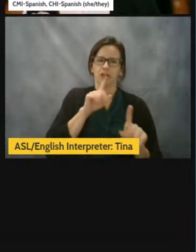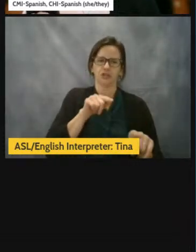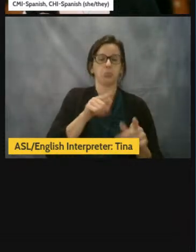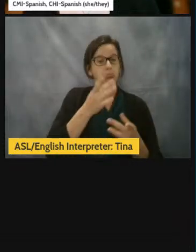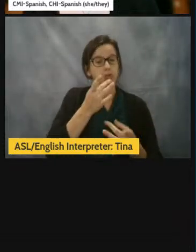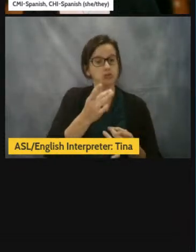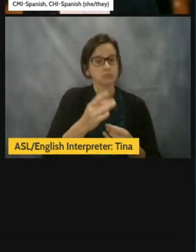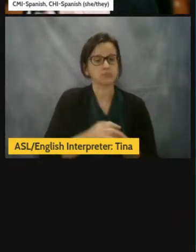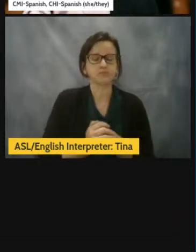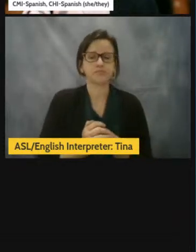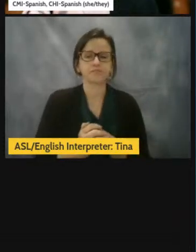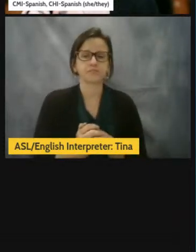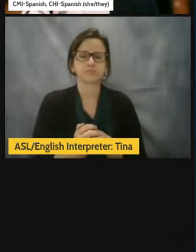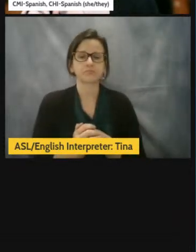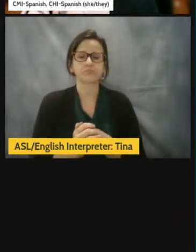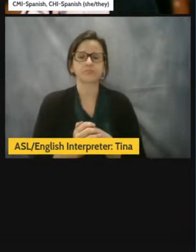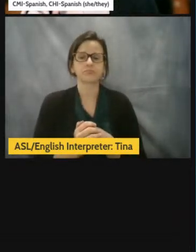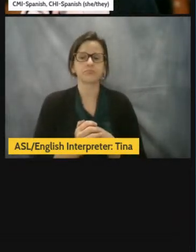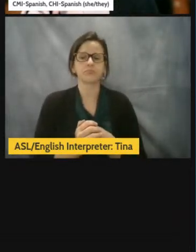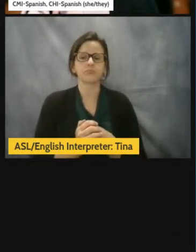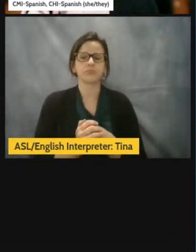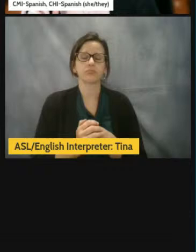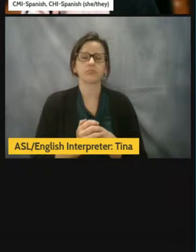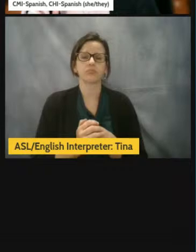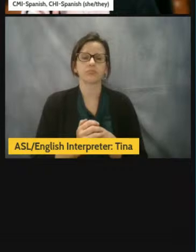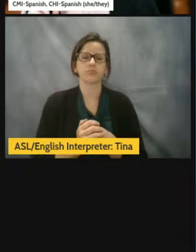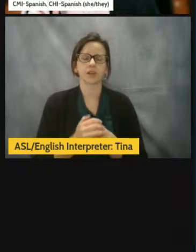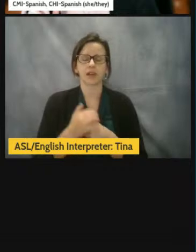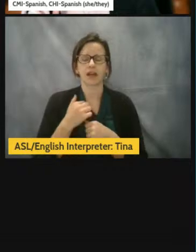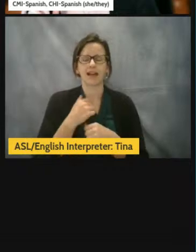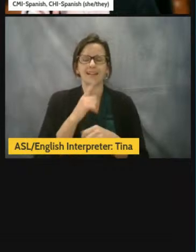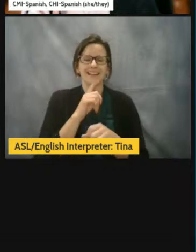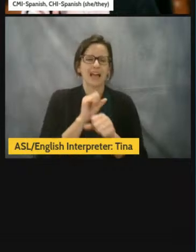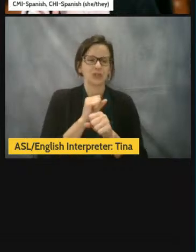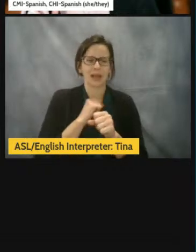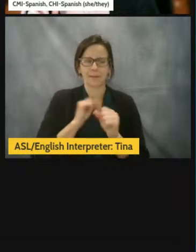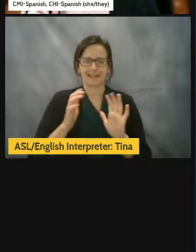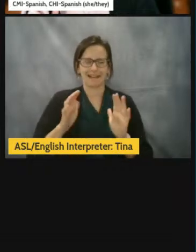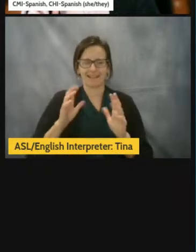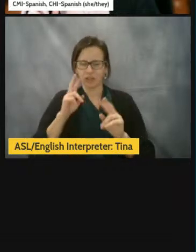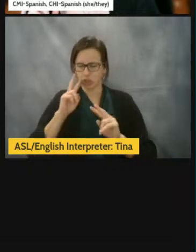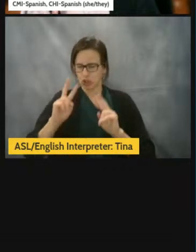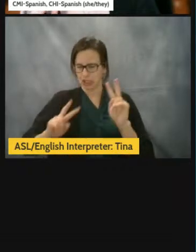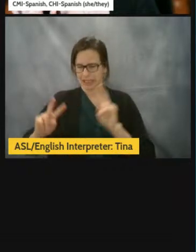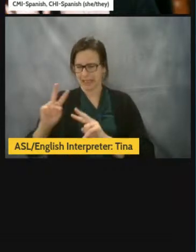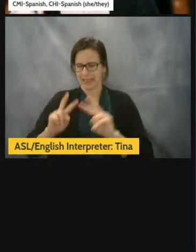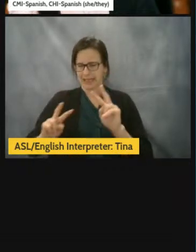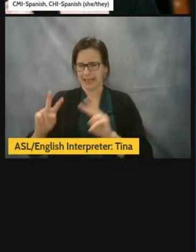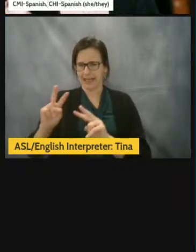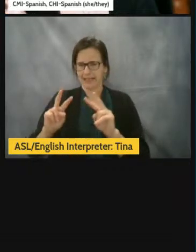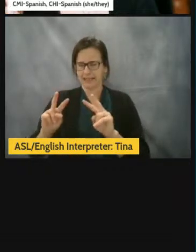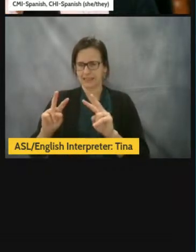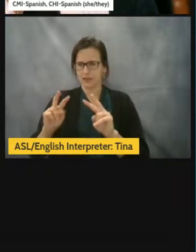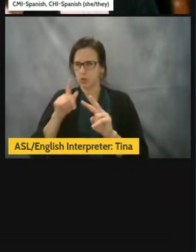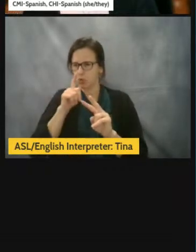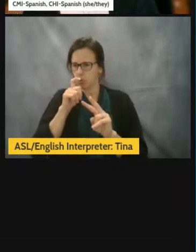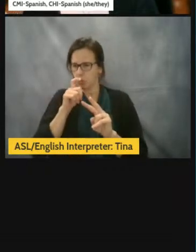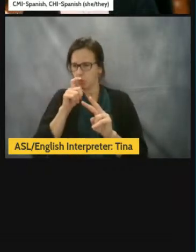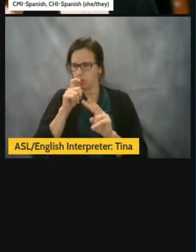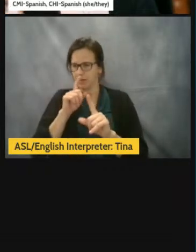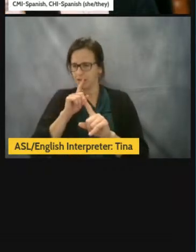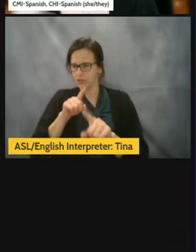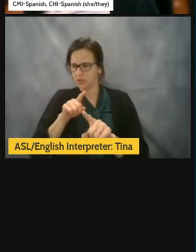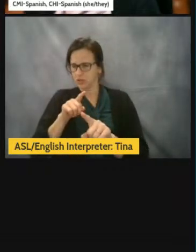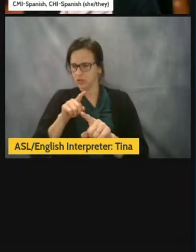it seems that, so I was actually kind of looking at the people who answered having their